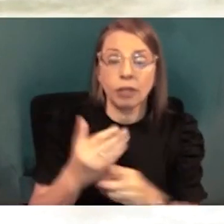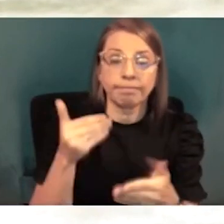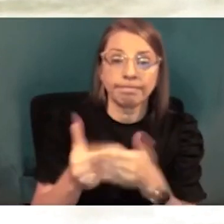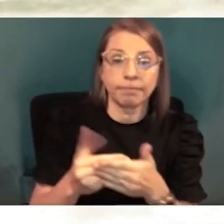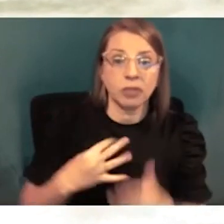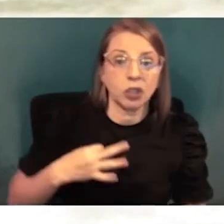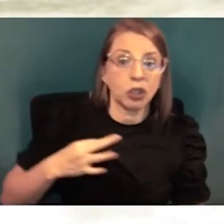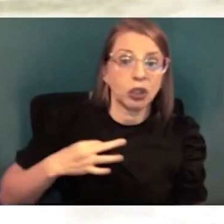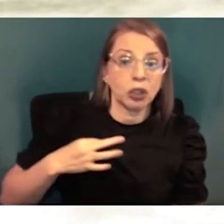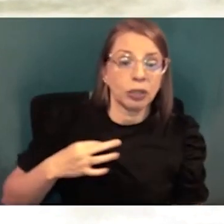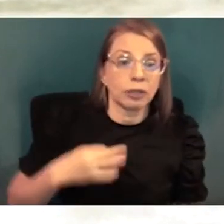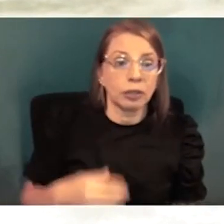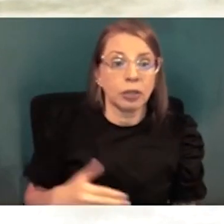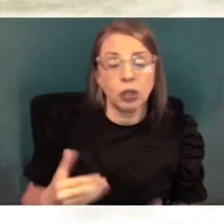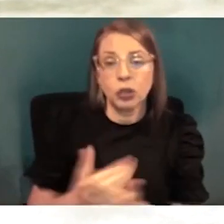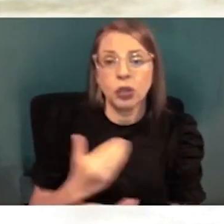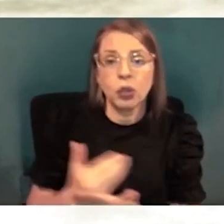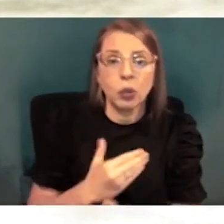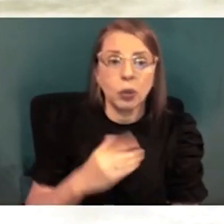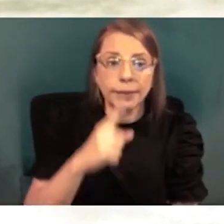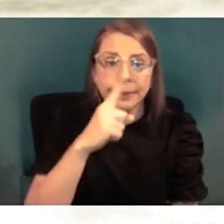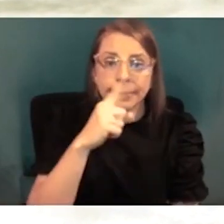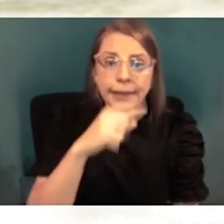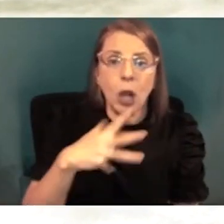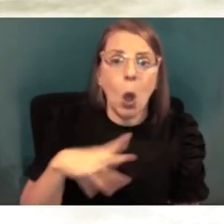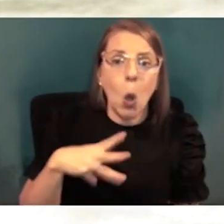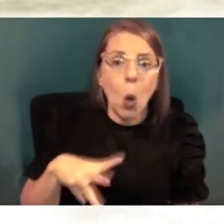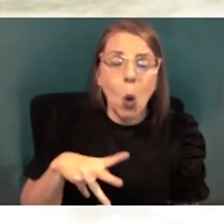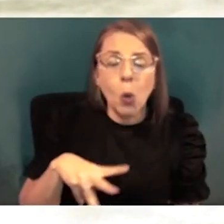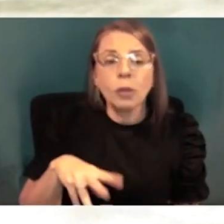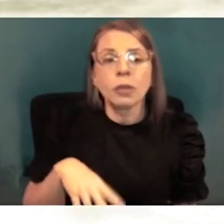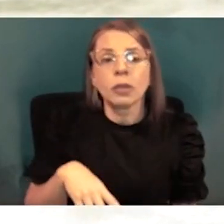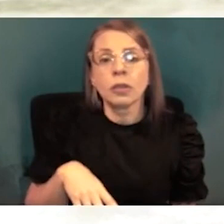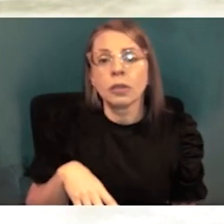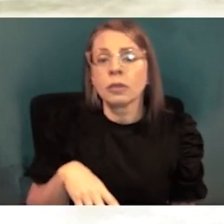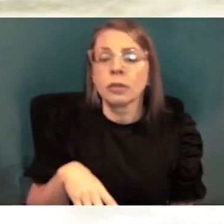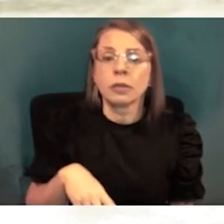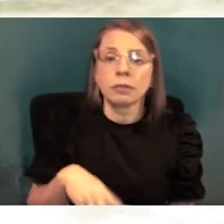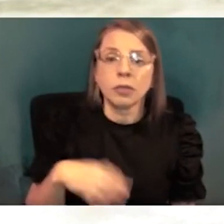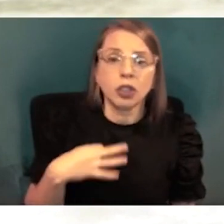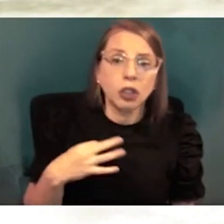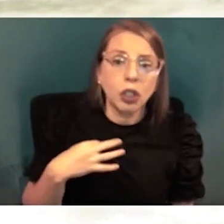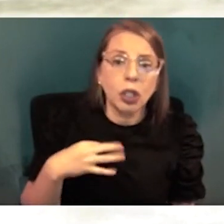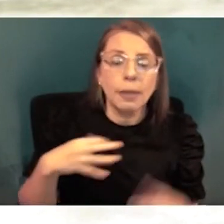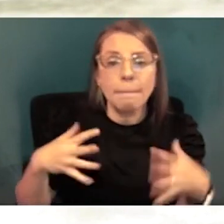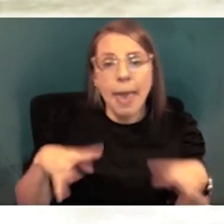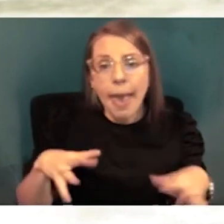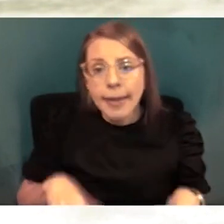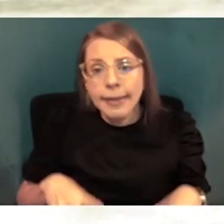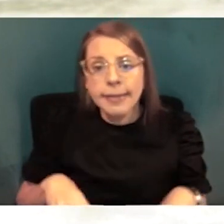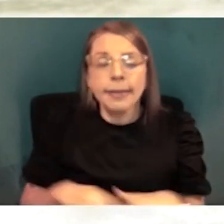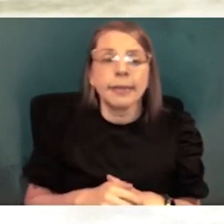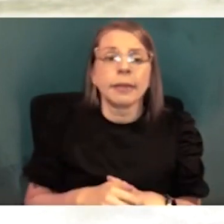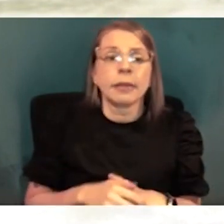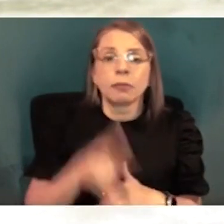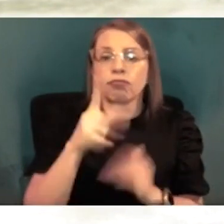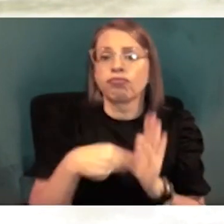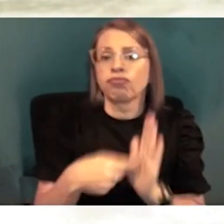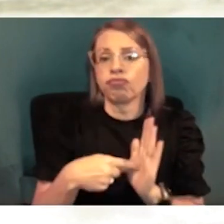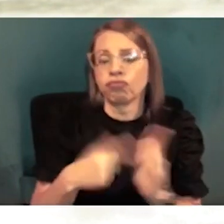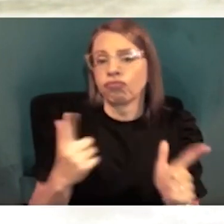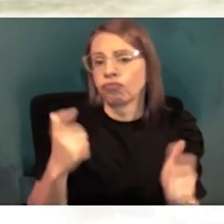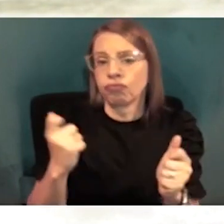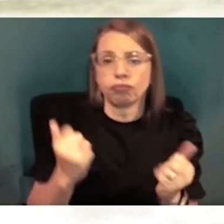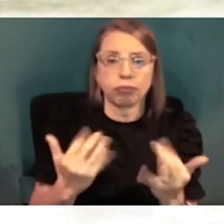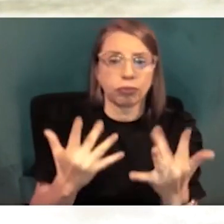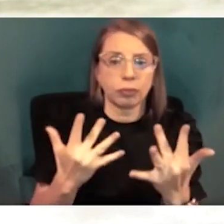new synthetic clothes and shirts and pants that a lot of folks are wearing now, we'll show just how quickly those can be affected